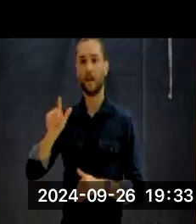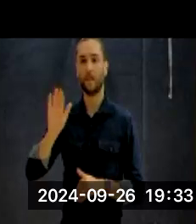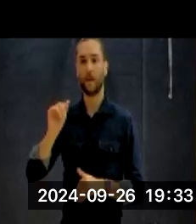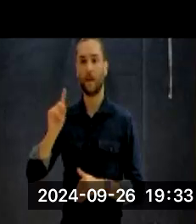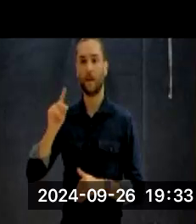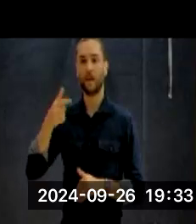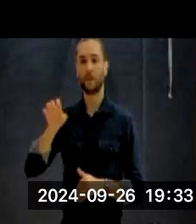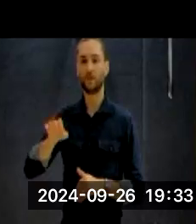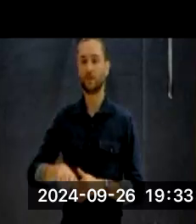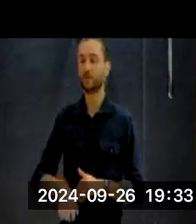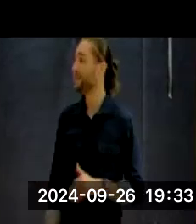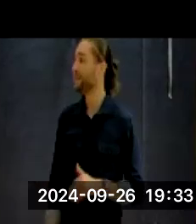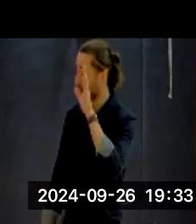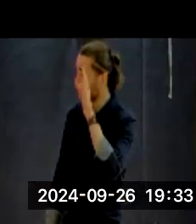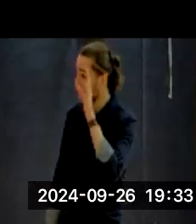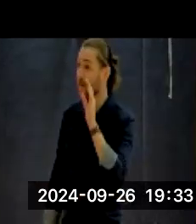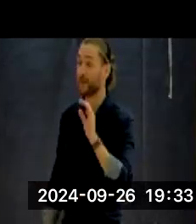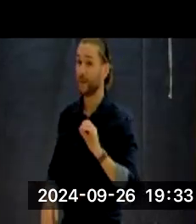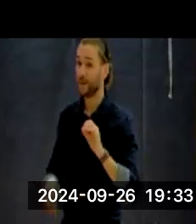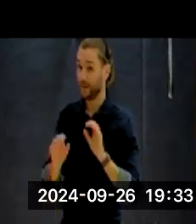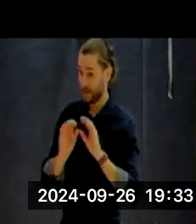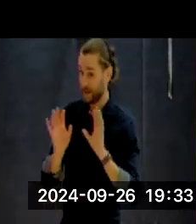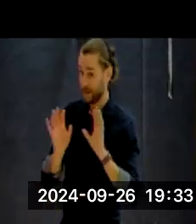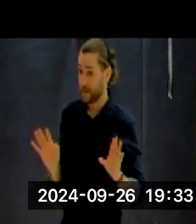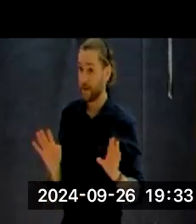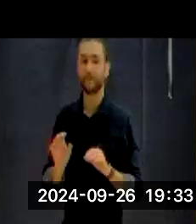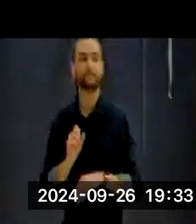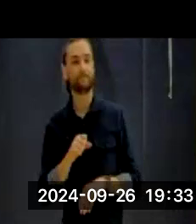Yes, hello? Can you hear me?